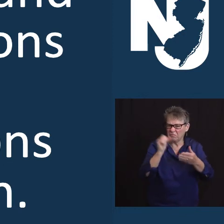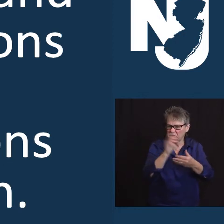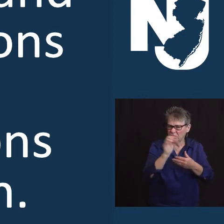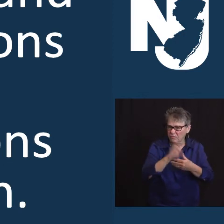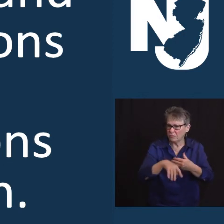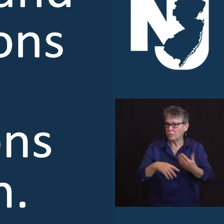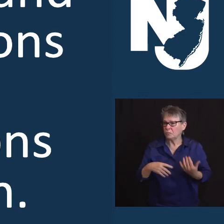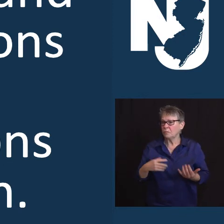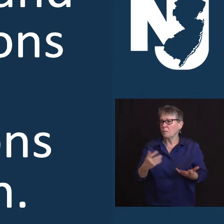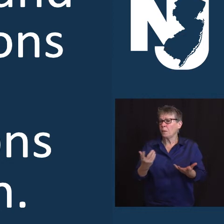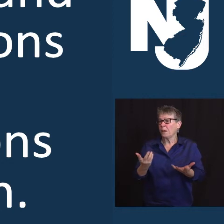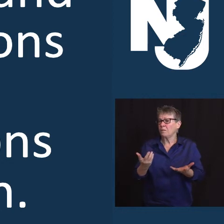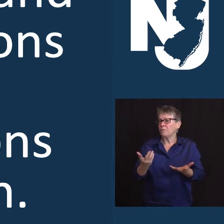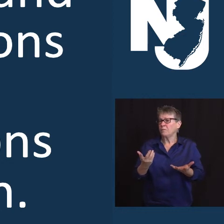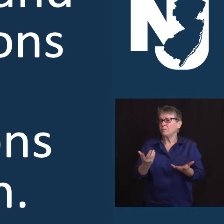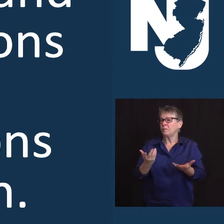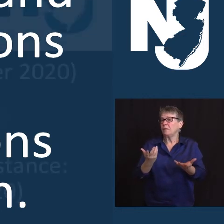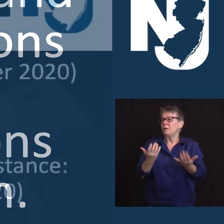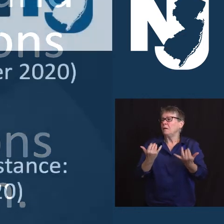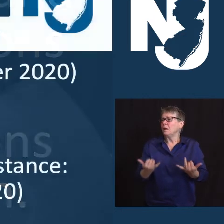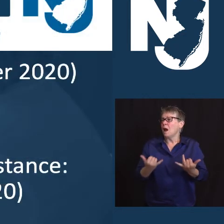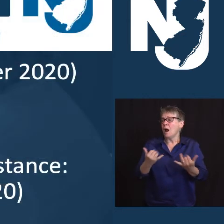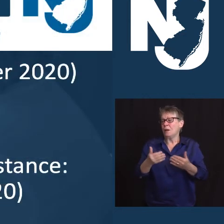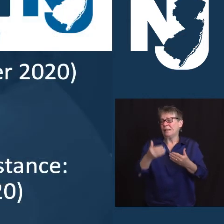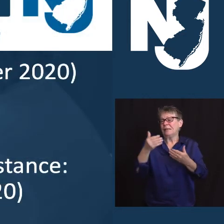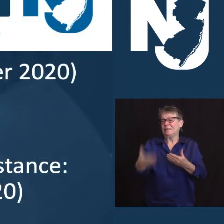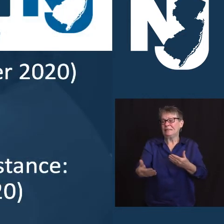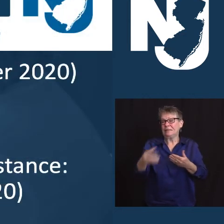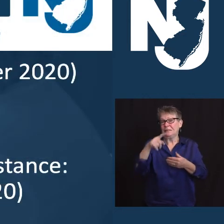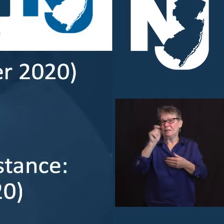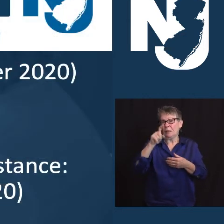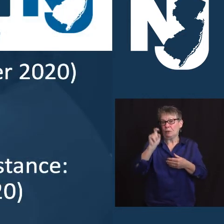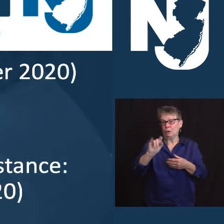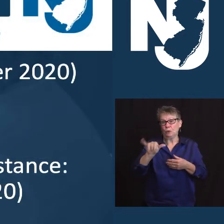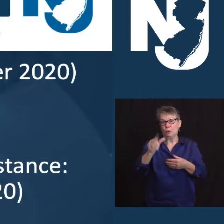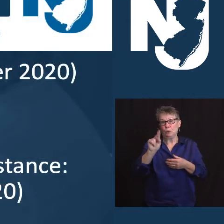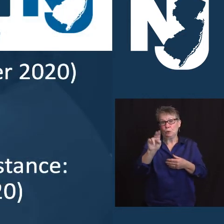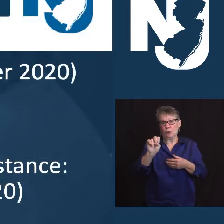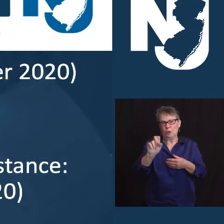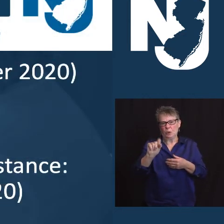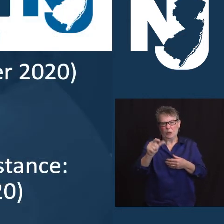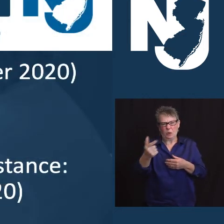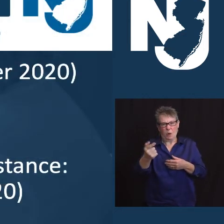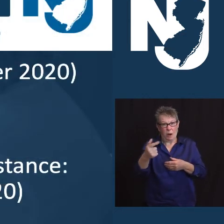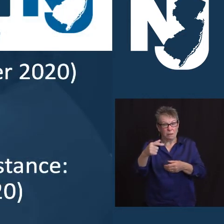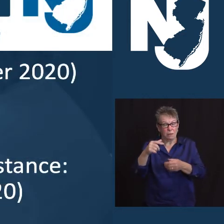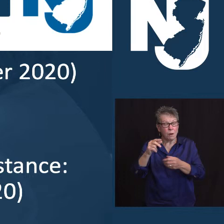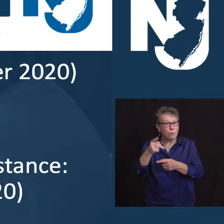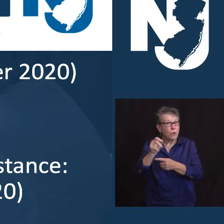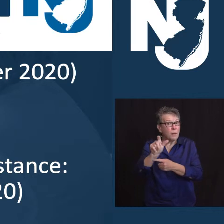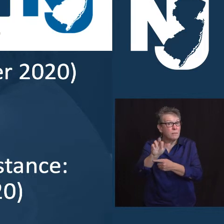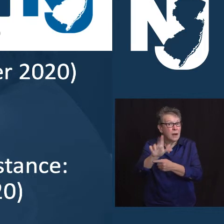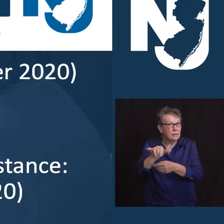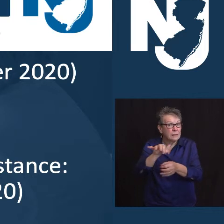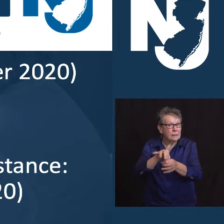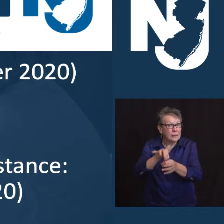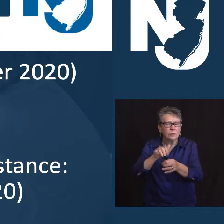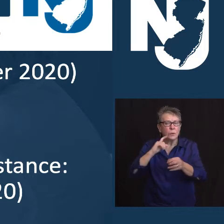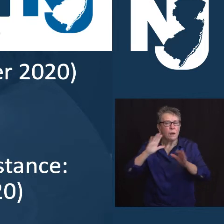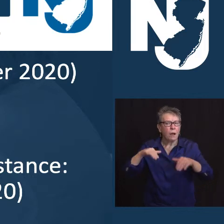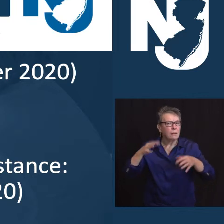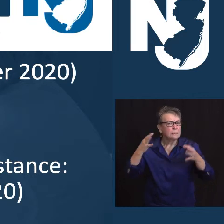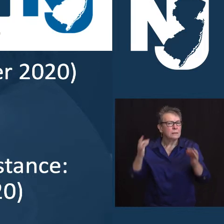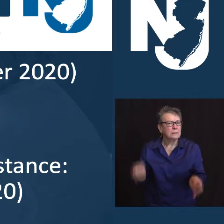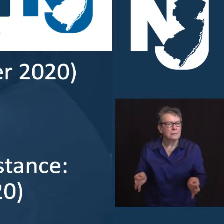well. And switching gears again, before we get to the overnight numbers, I want to speak to the numbers being released by the Department